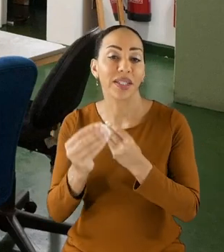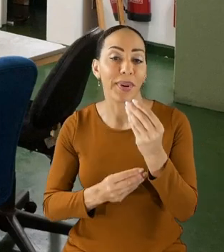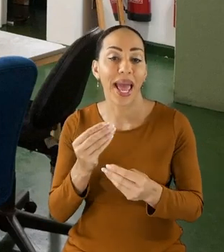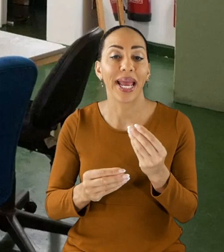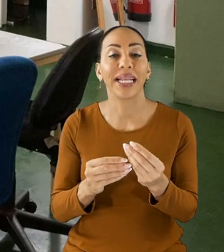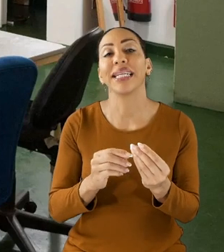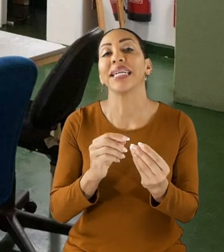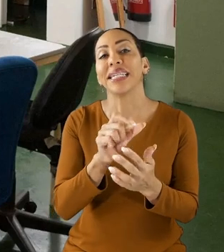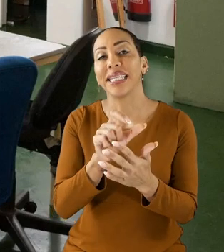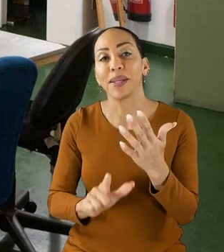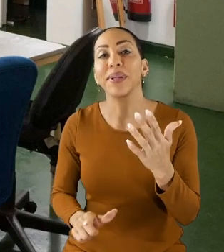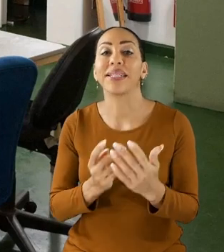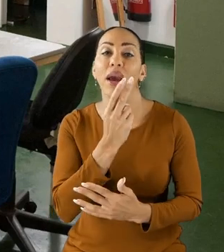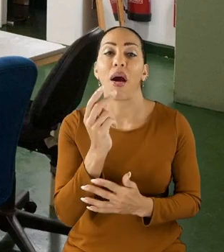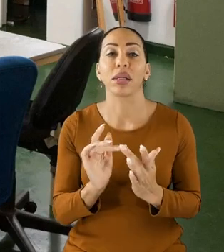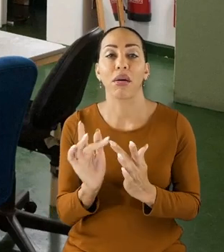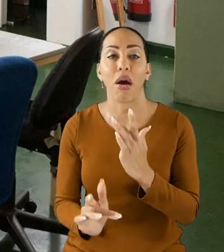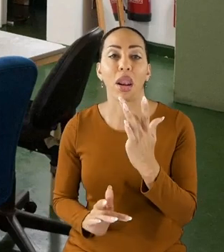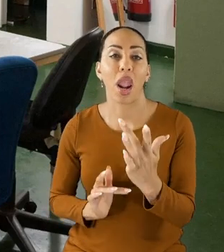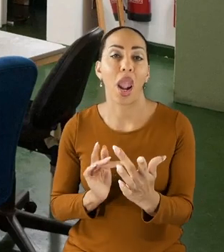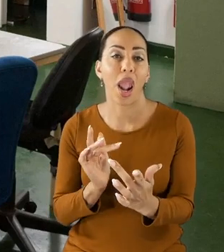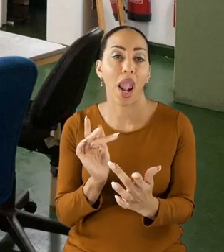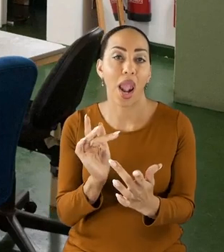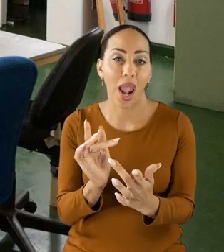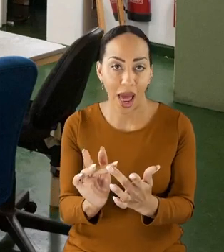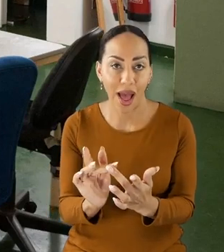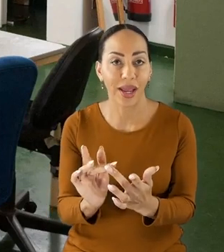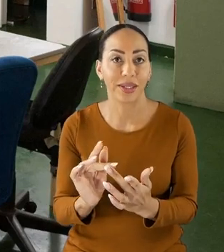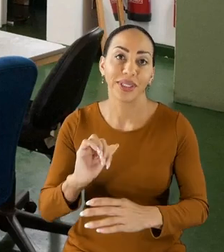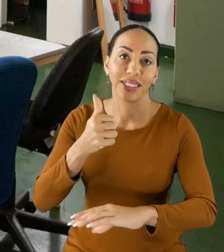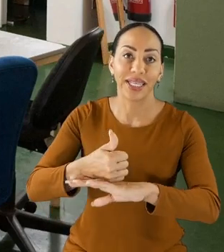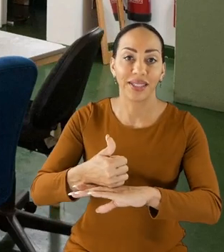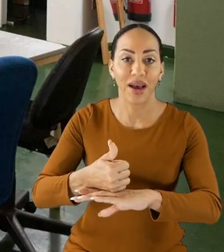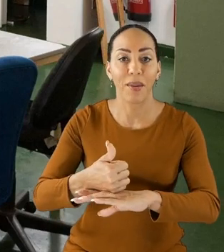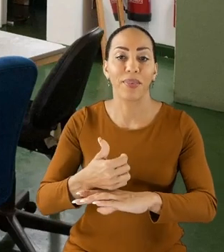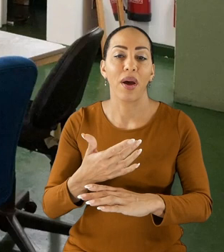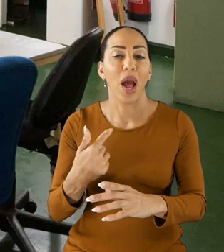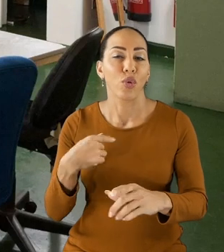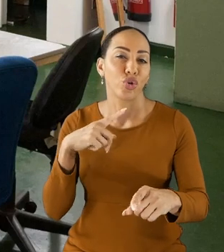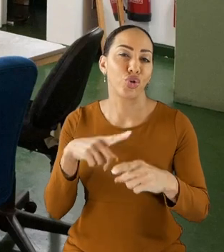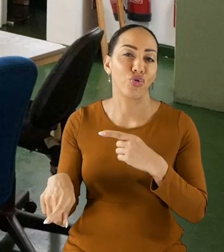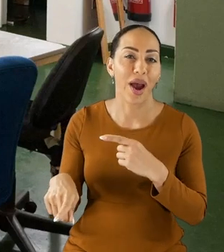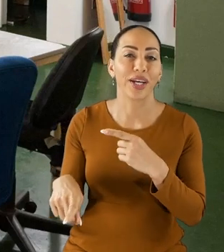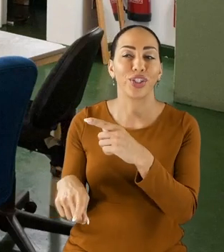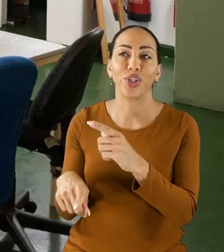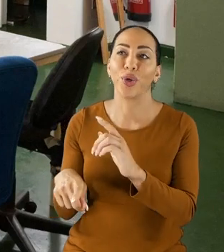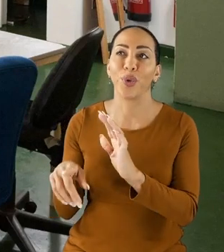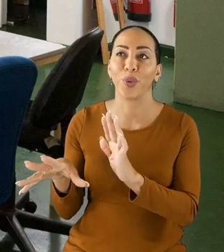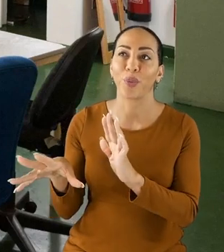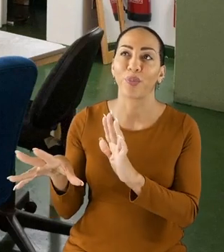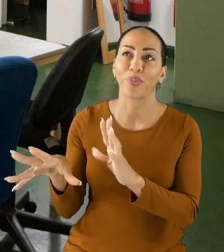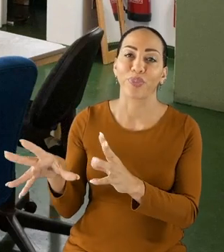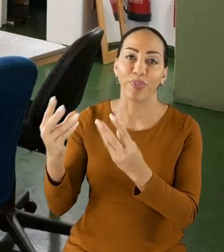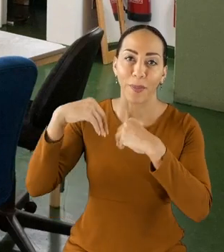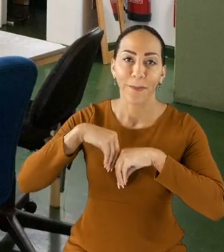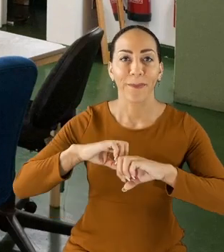in the first place, so I will attempt to give that story, although it's always much better in his own words.